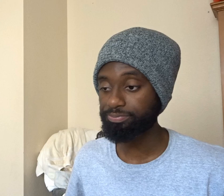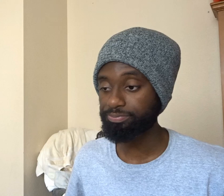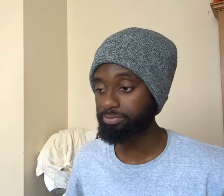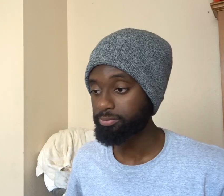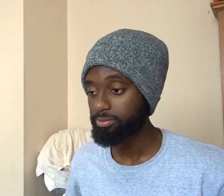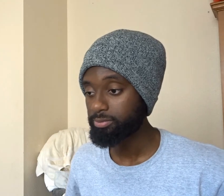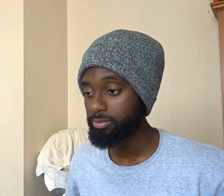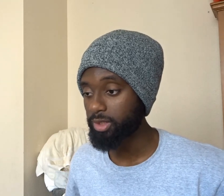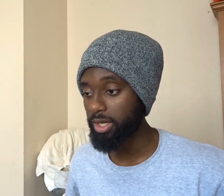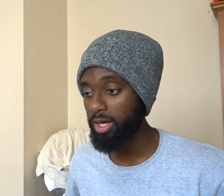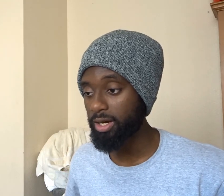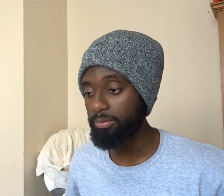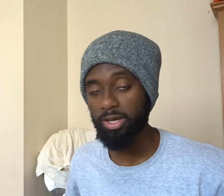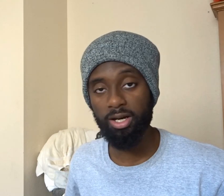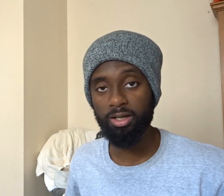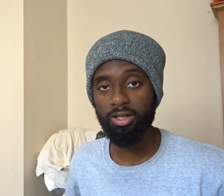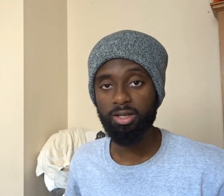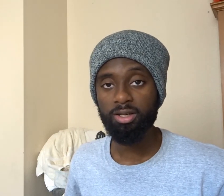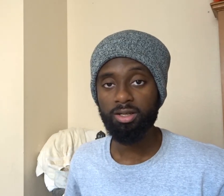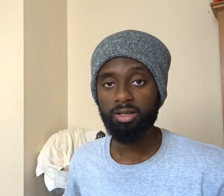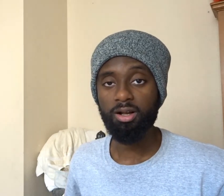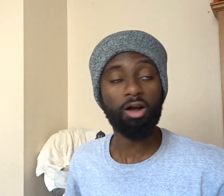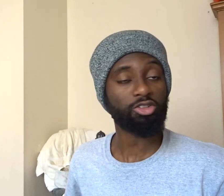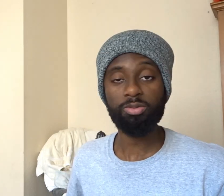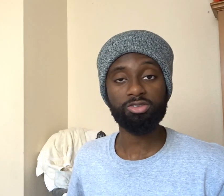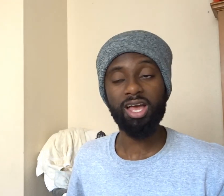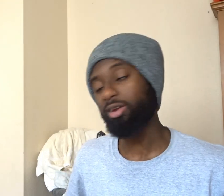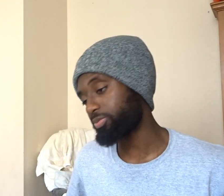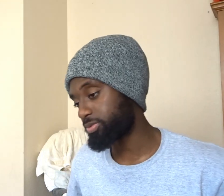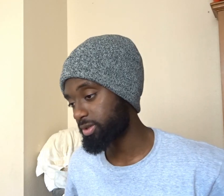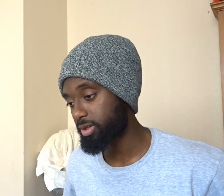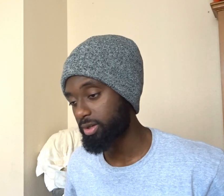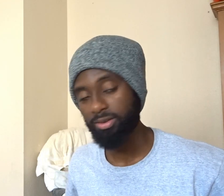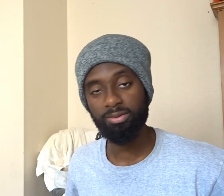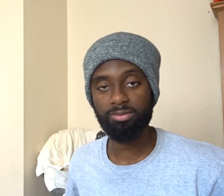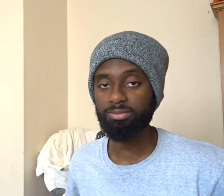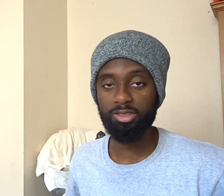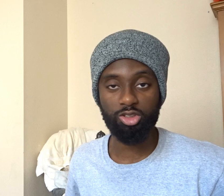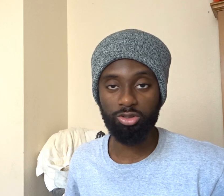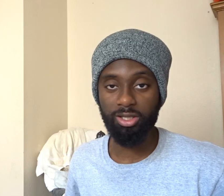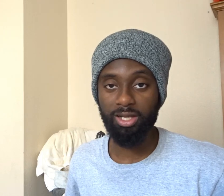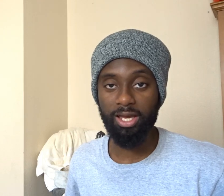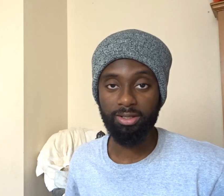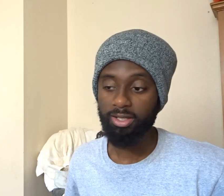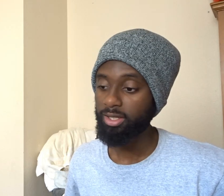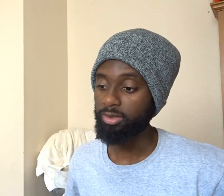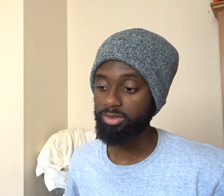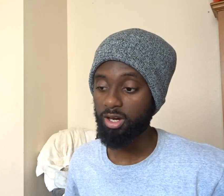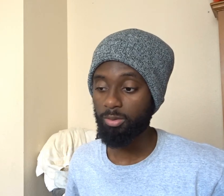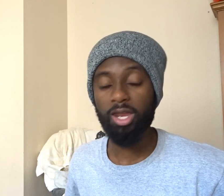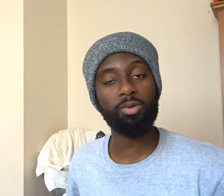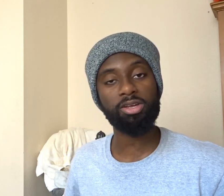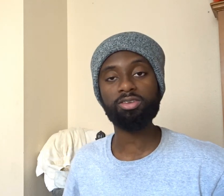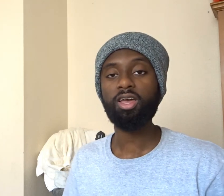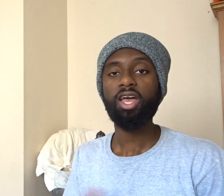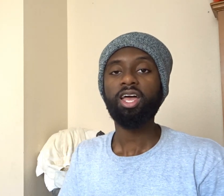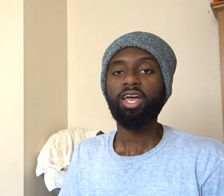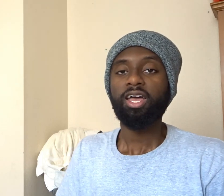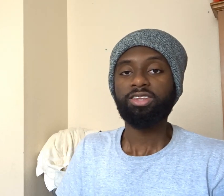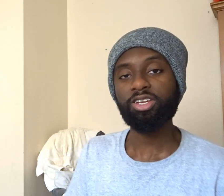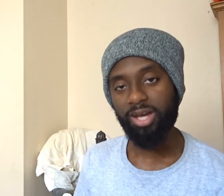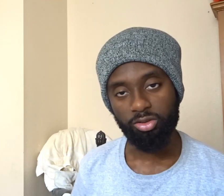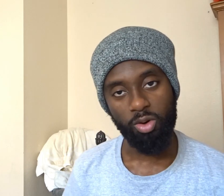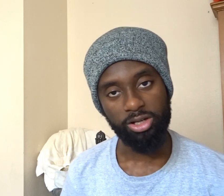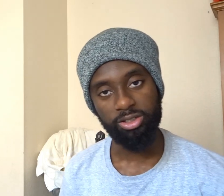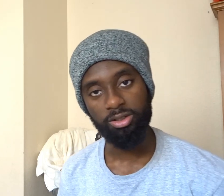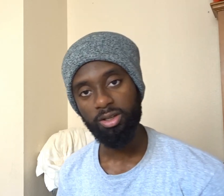in and be a congressman. The joke didn't land. It was terrible. Anyways,